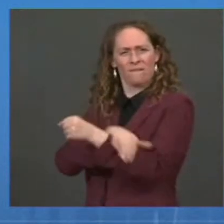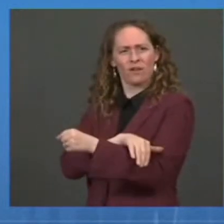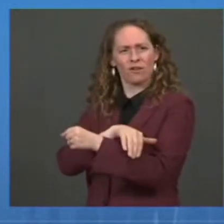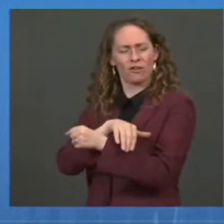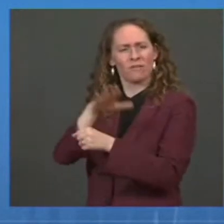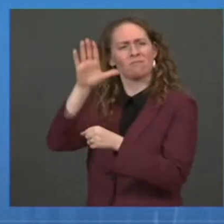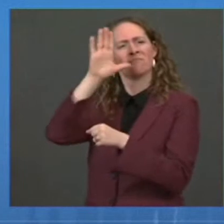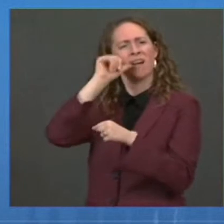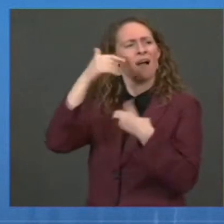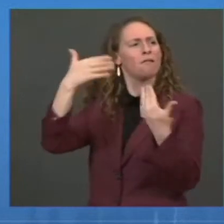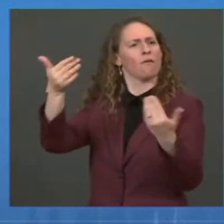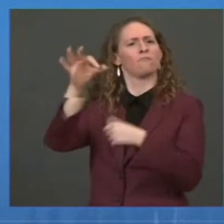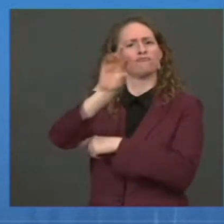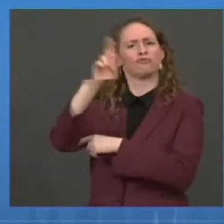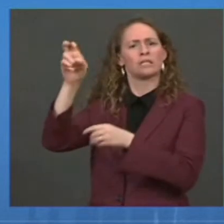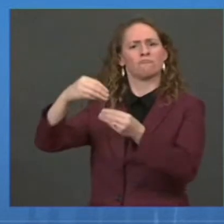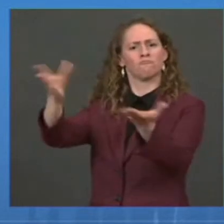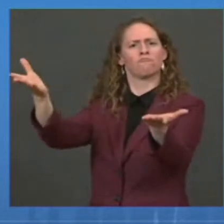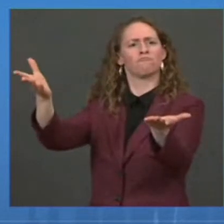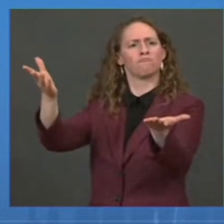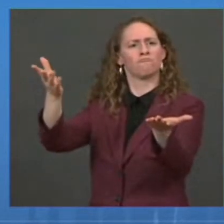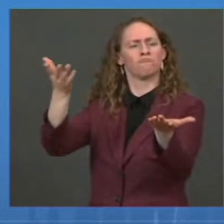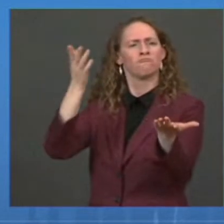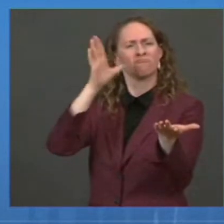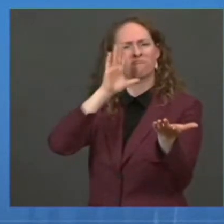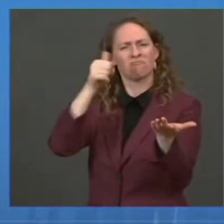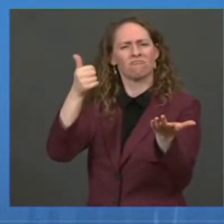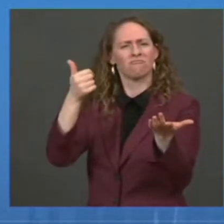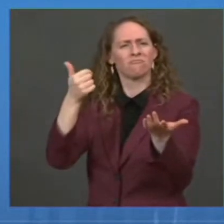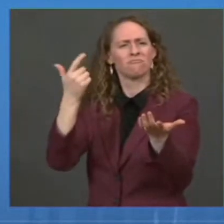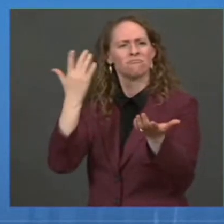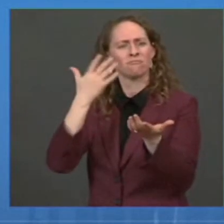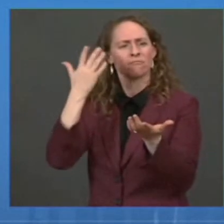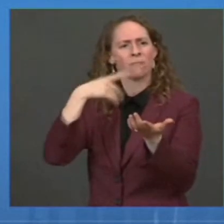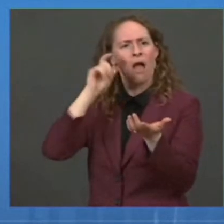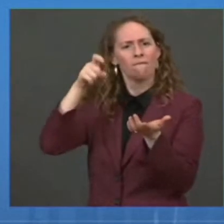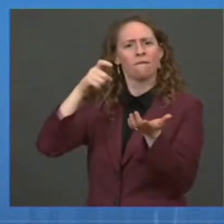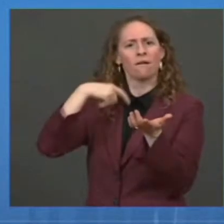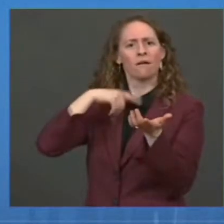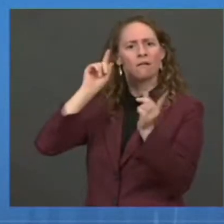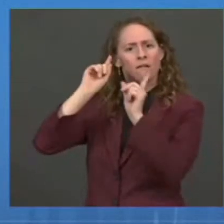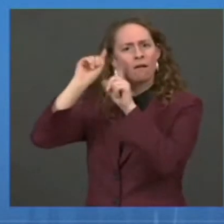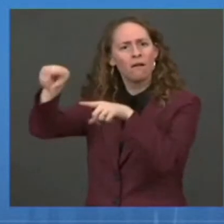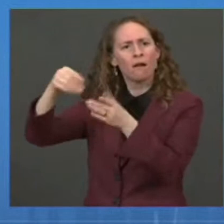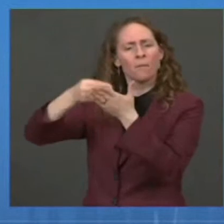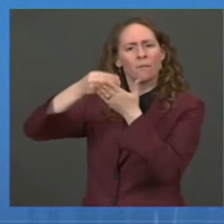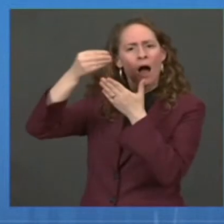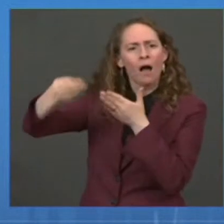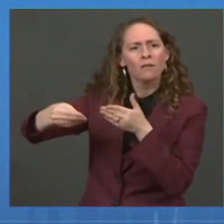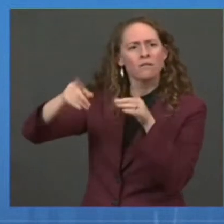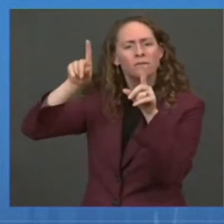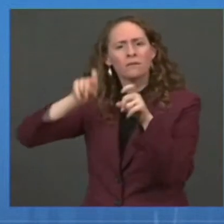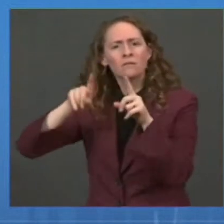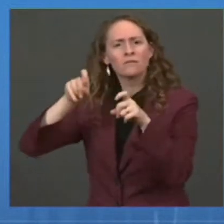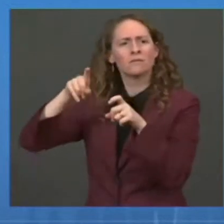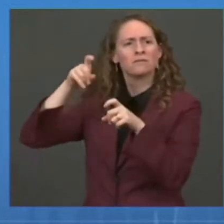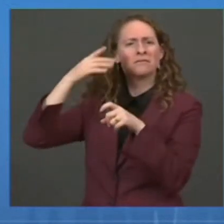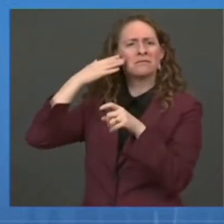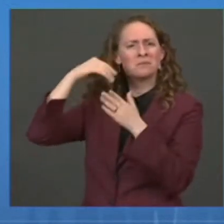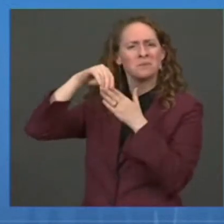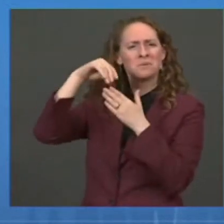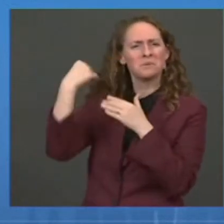the store now are quite expensive, and ahead of the holiday season and increased travel. So the core of